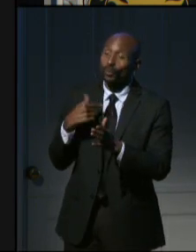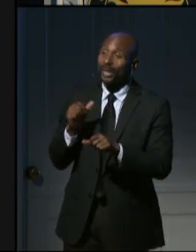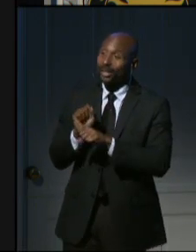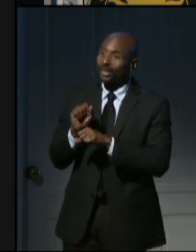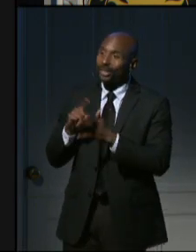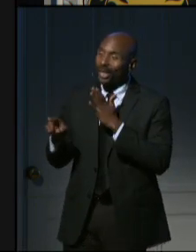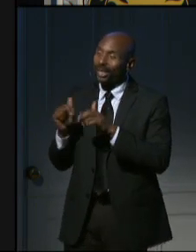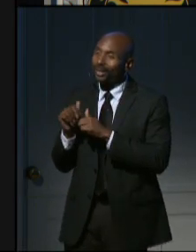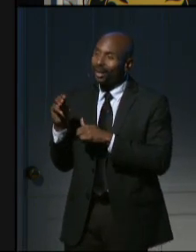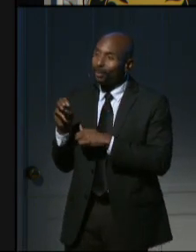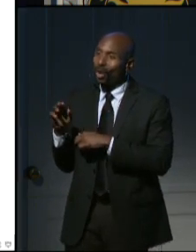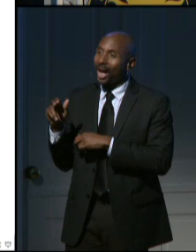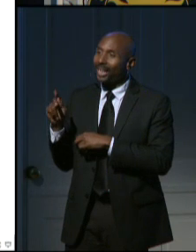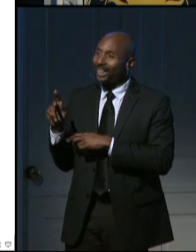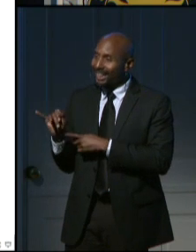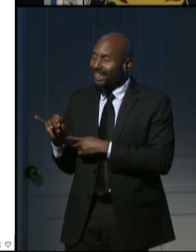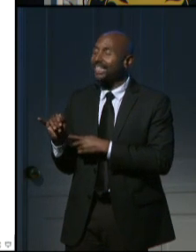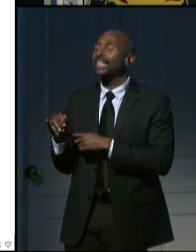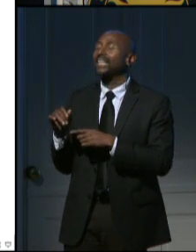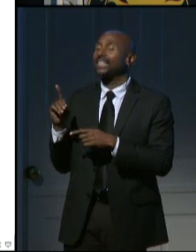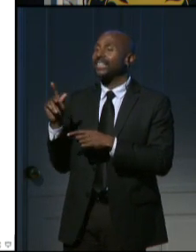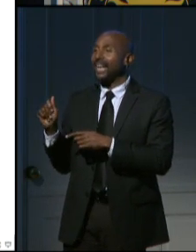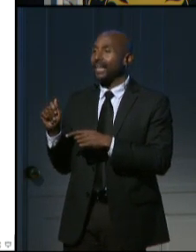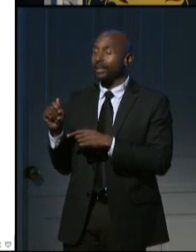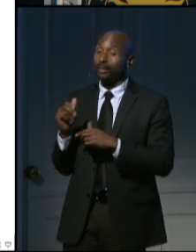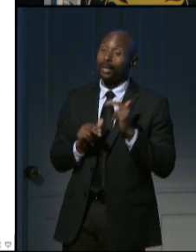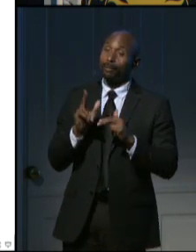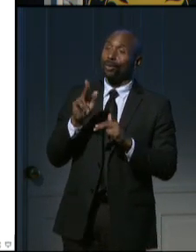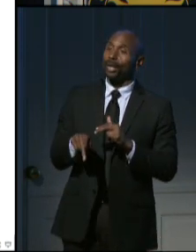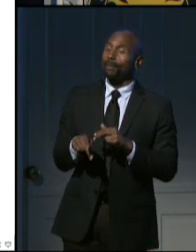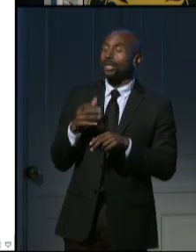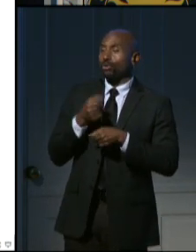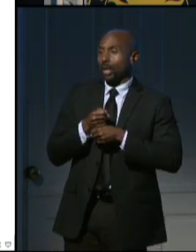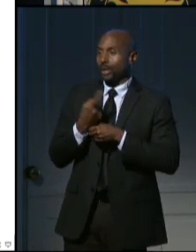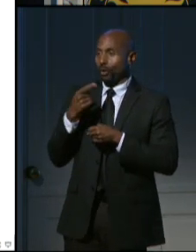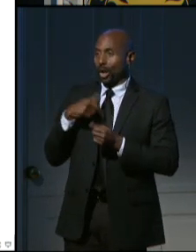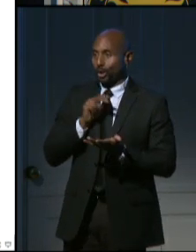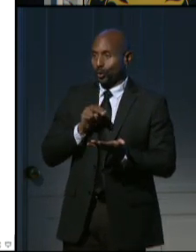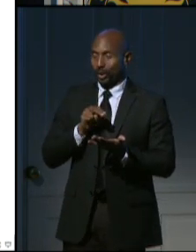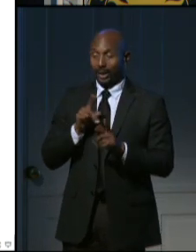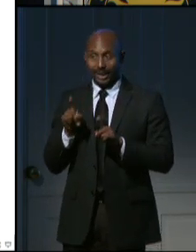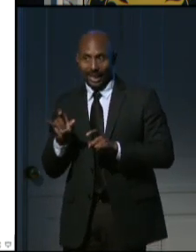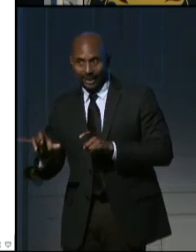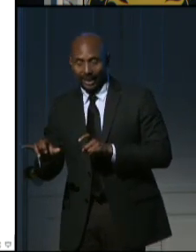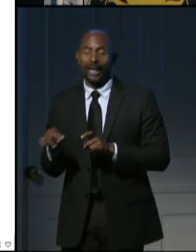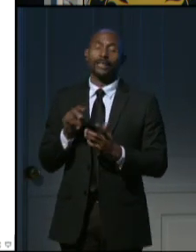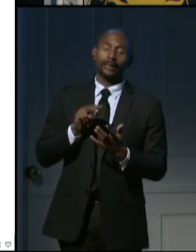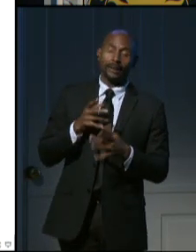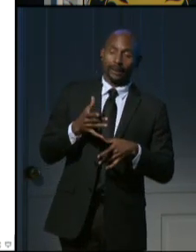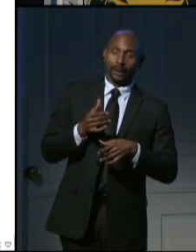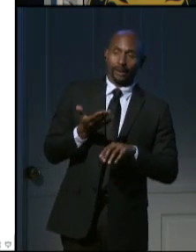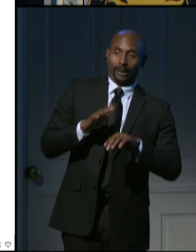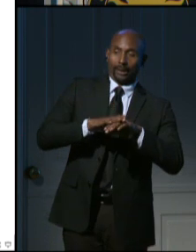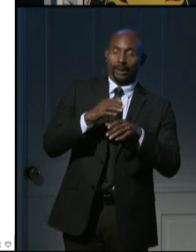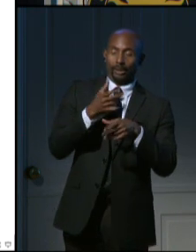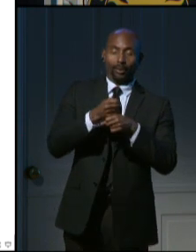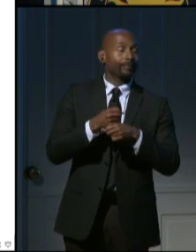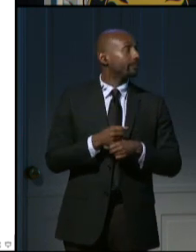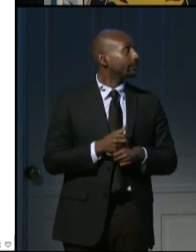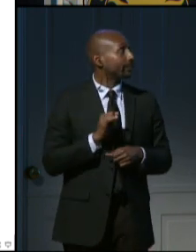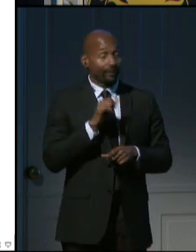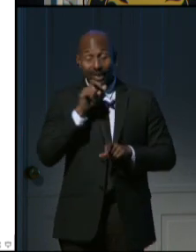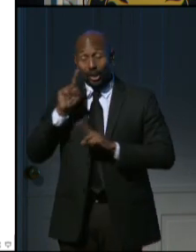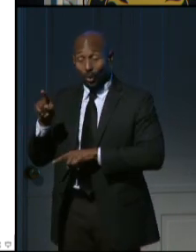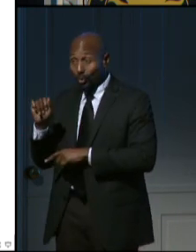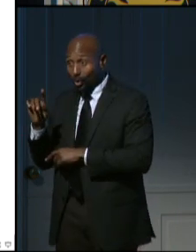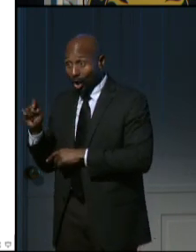working and build trust and look at the data. So we found out that Visitors who didn't go into Artland spent